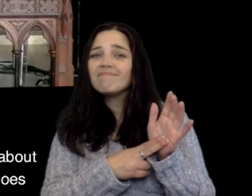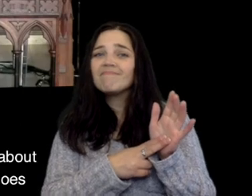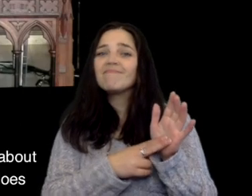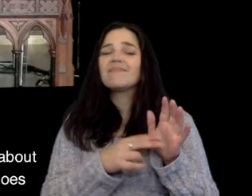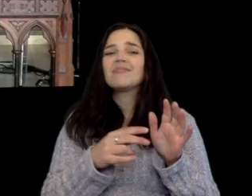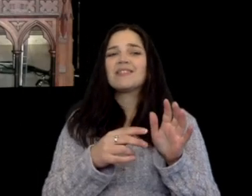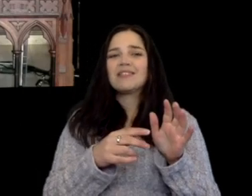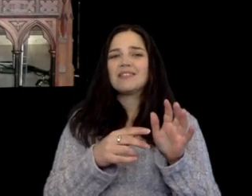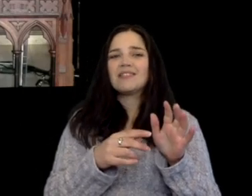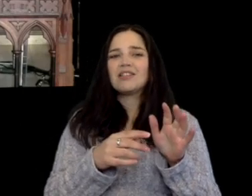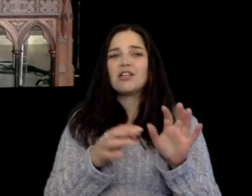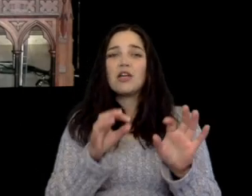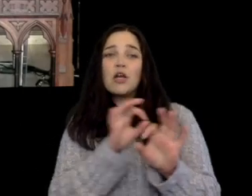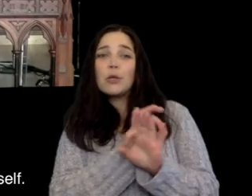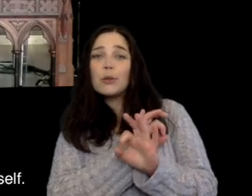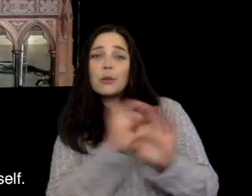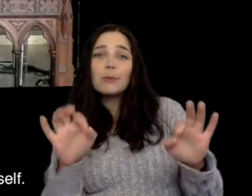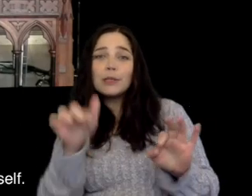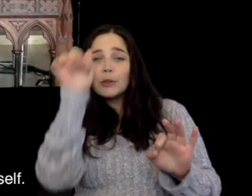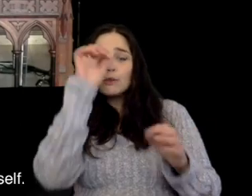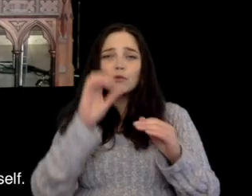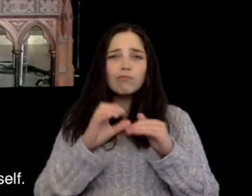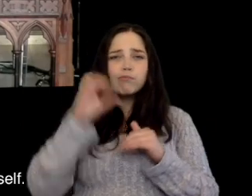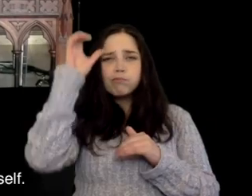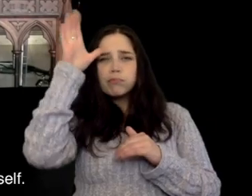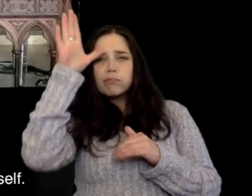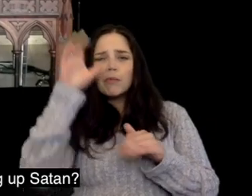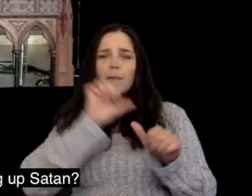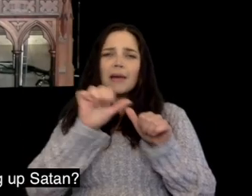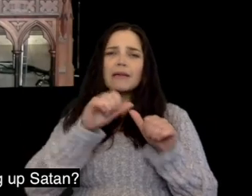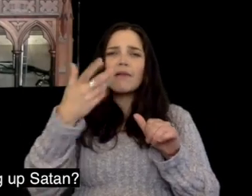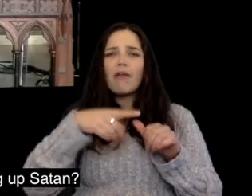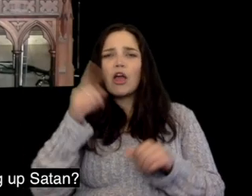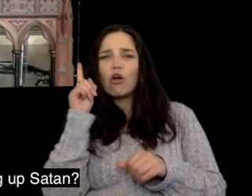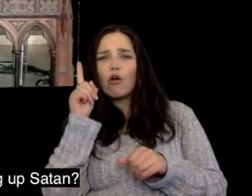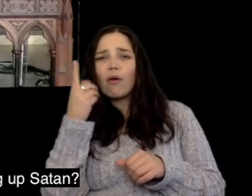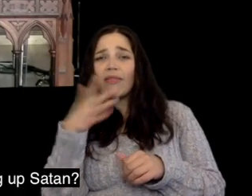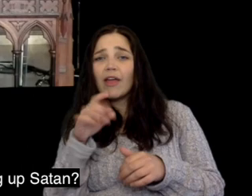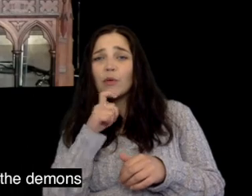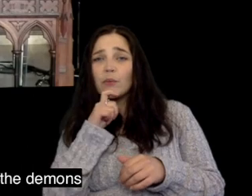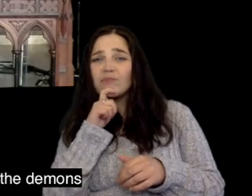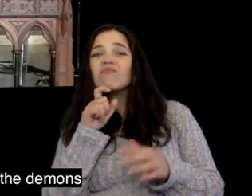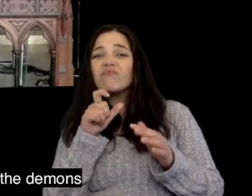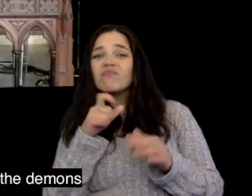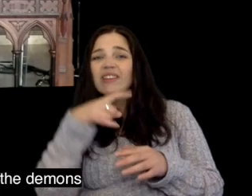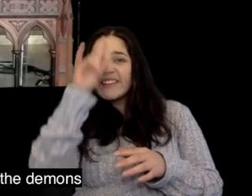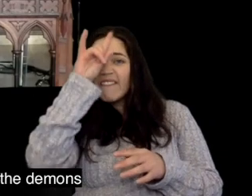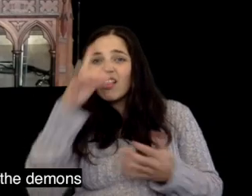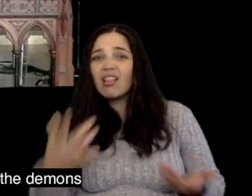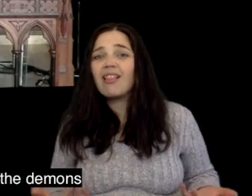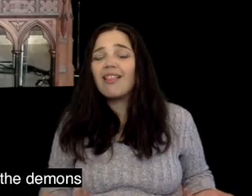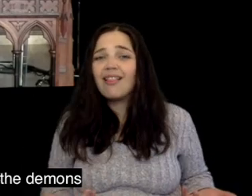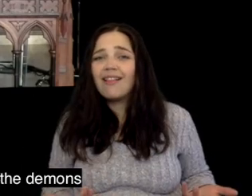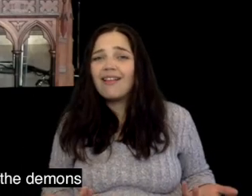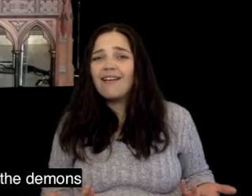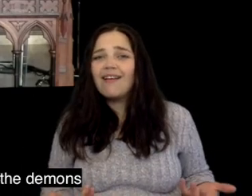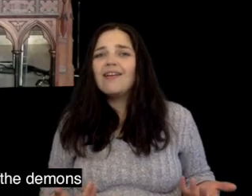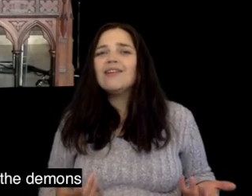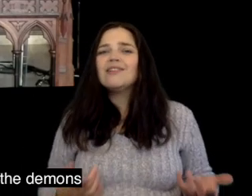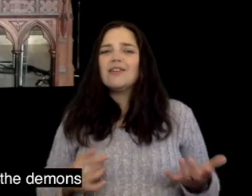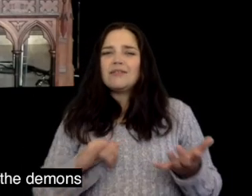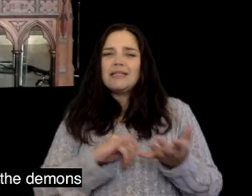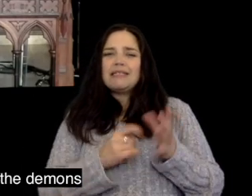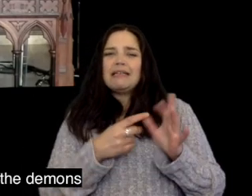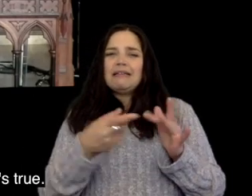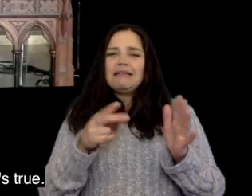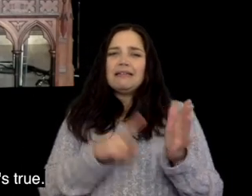Nobody knows more about God than the devil does, apart from God himself. Now, why does James bring up Satan? He says this,